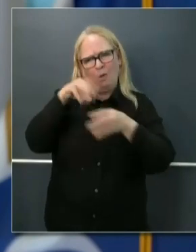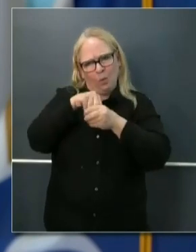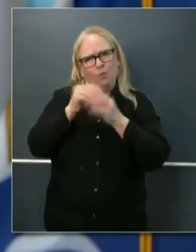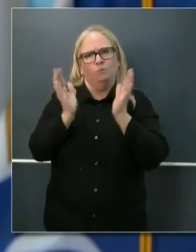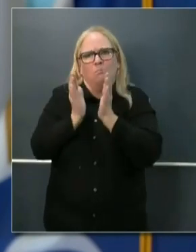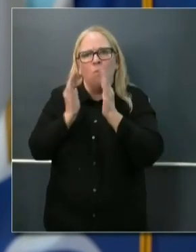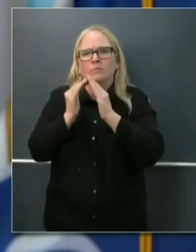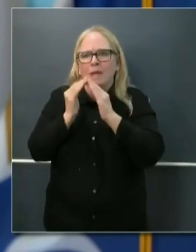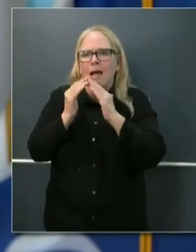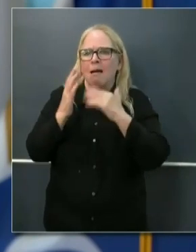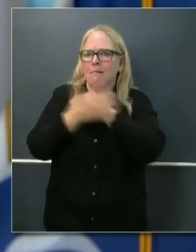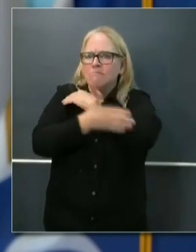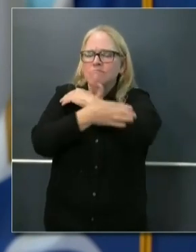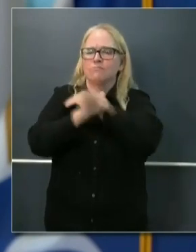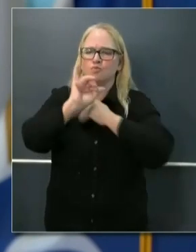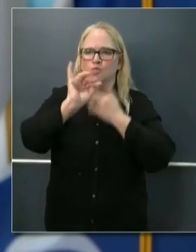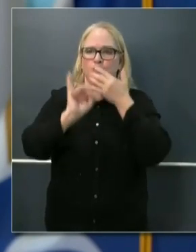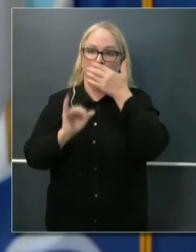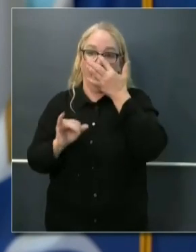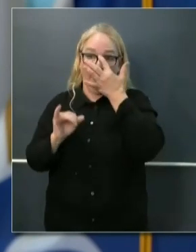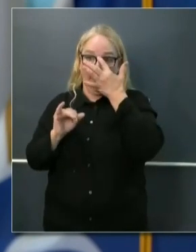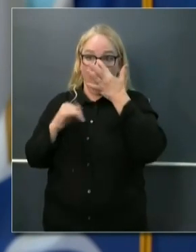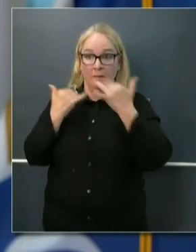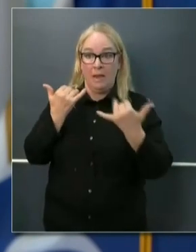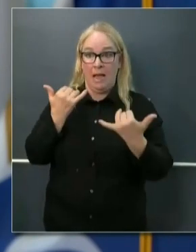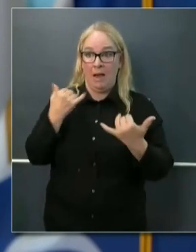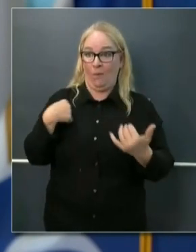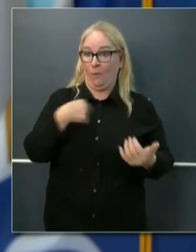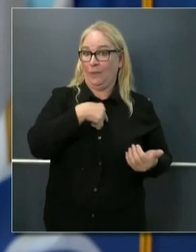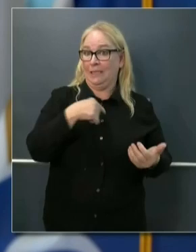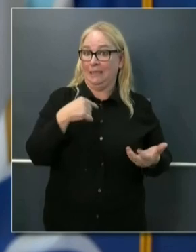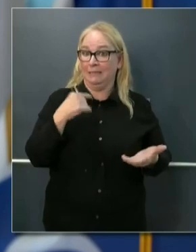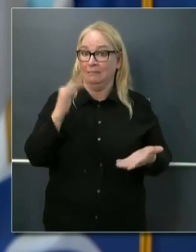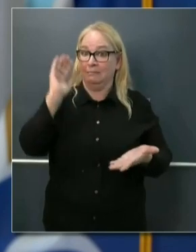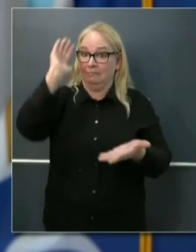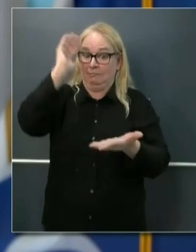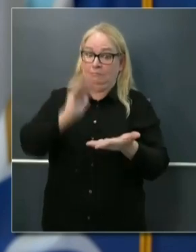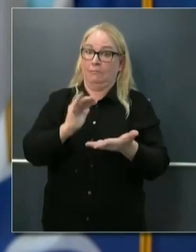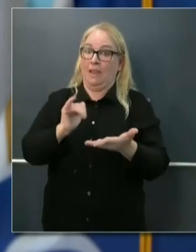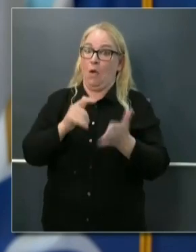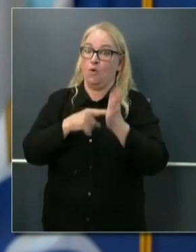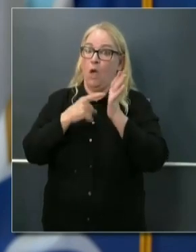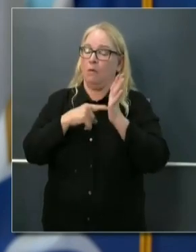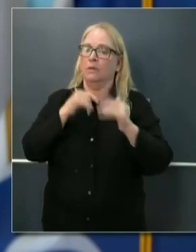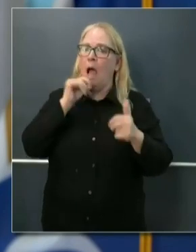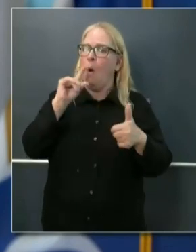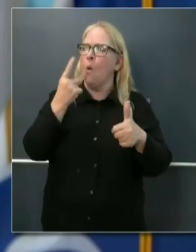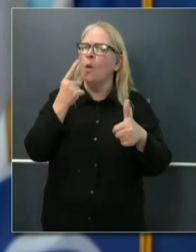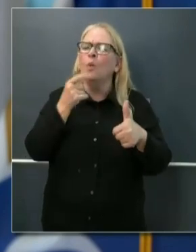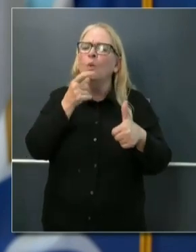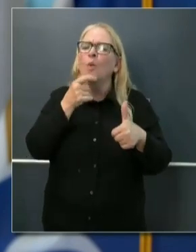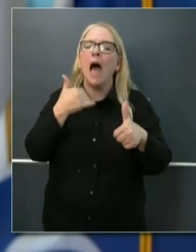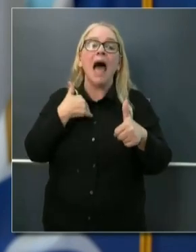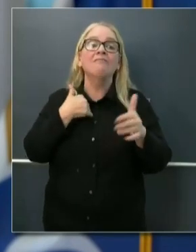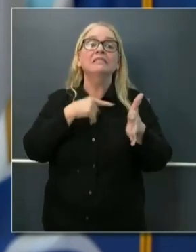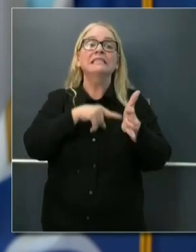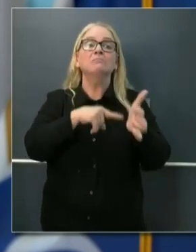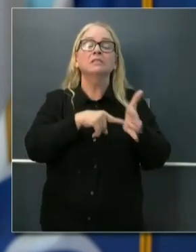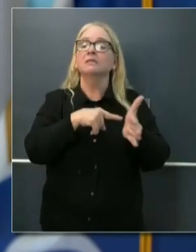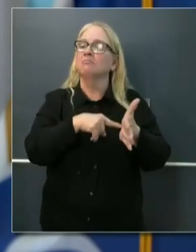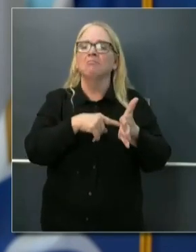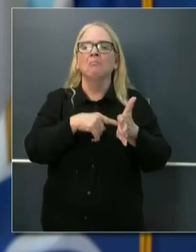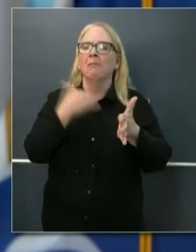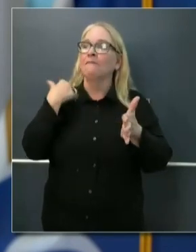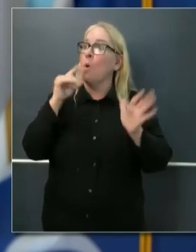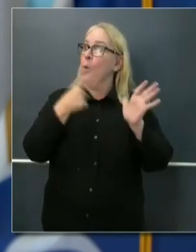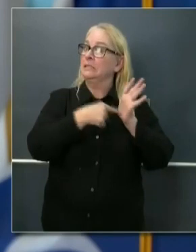testing. We lifted the threshold of who could be tested, not just symptomatic, went further than the CDC guidelines. We're one of the first states to do